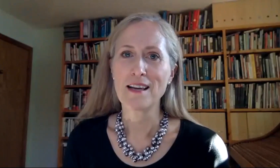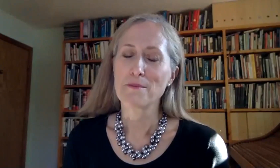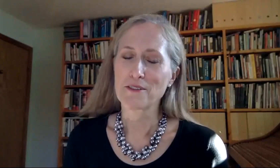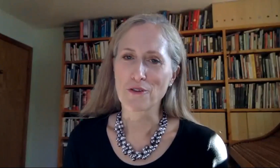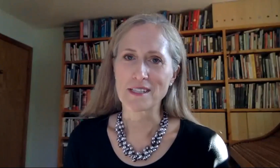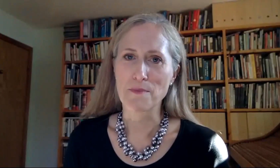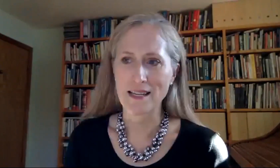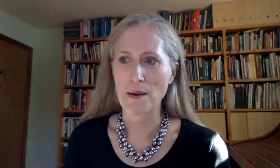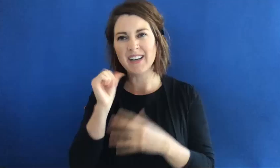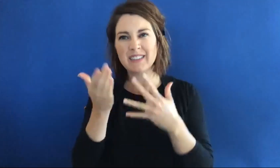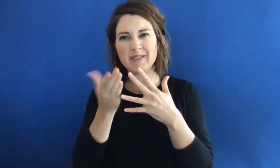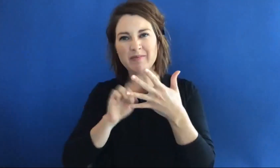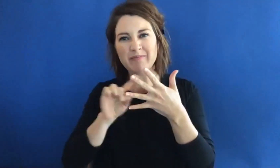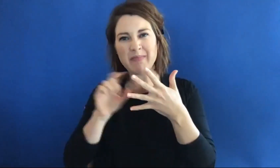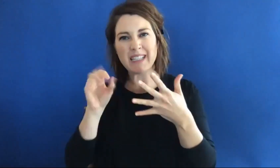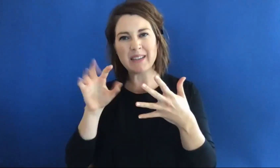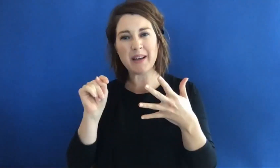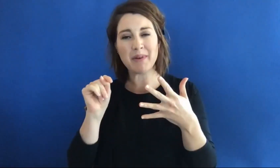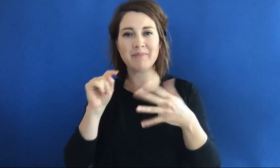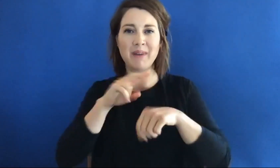mid-September, but of course the pandemic occurred.